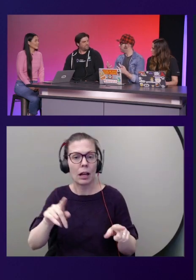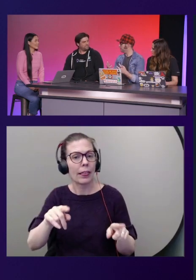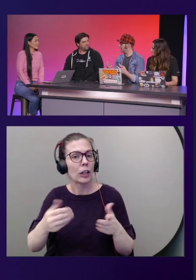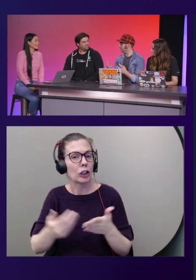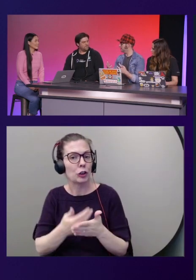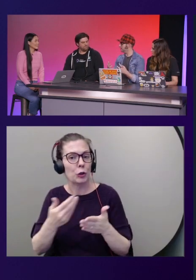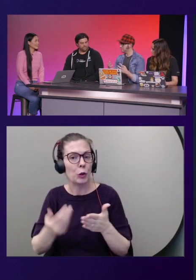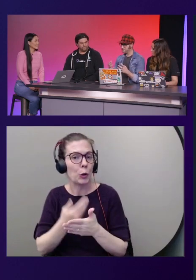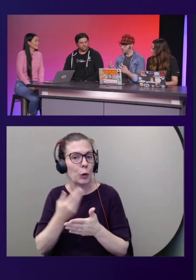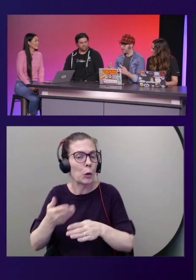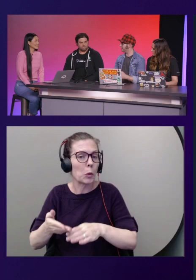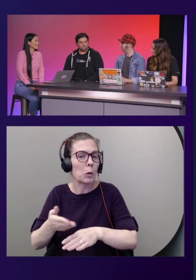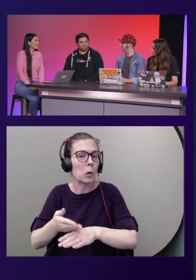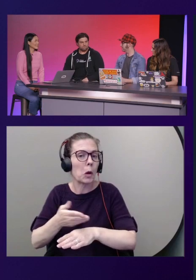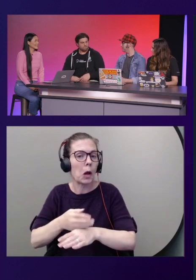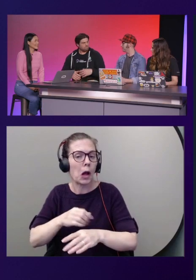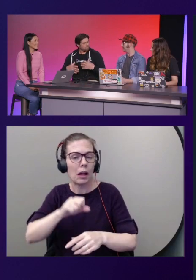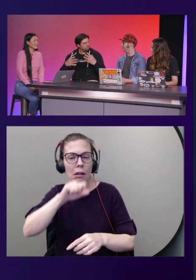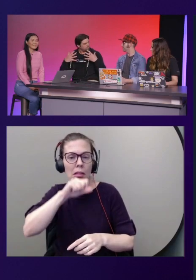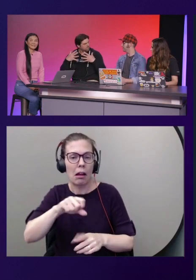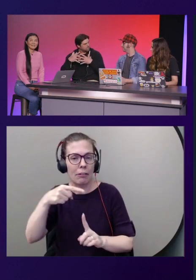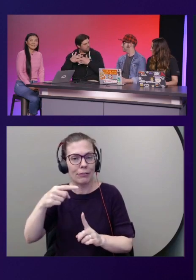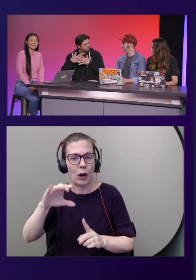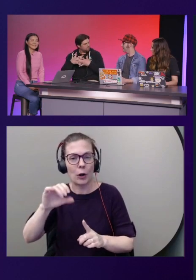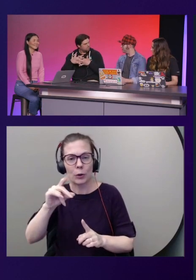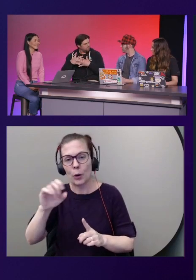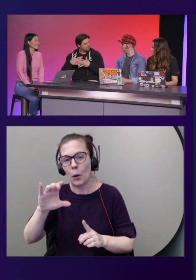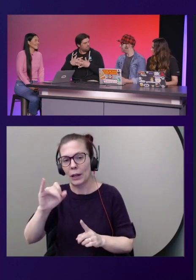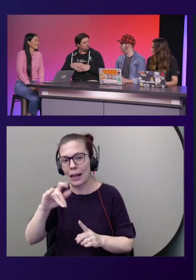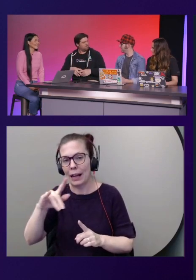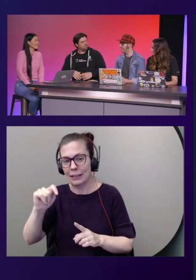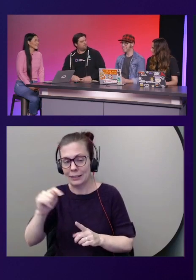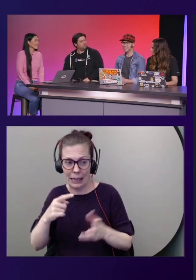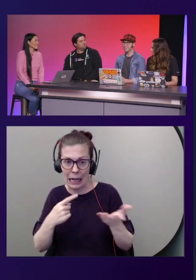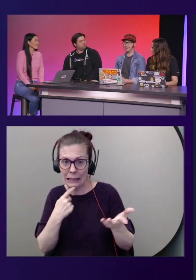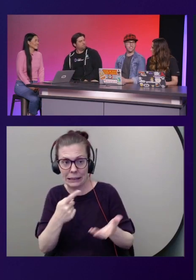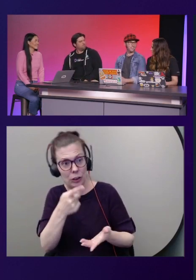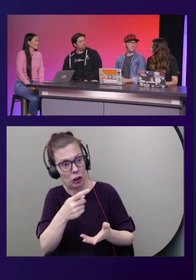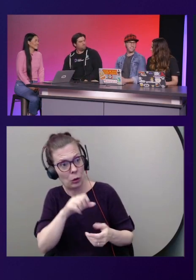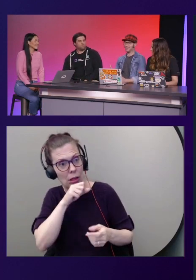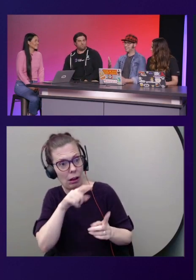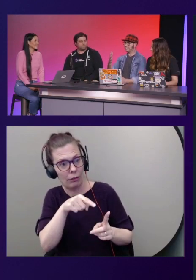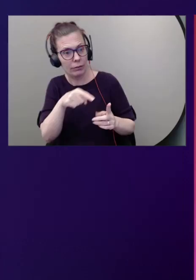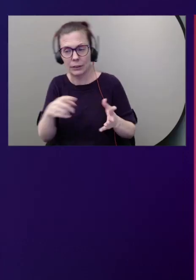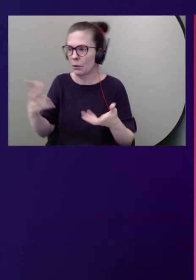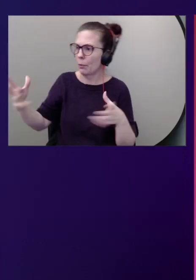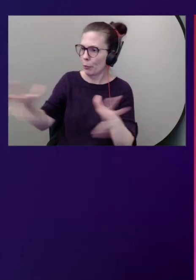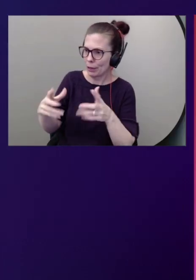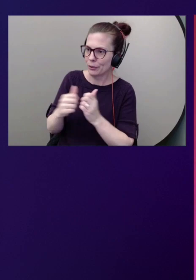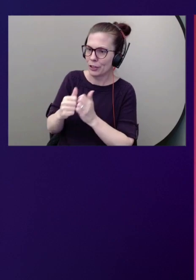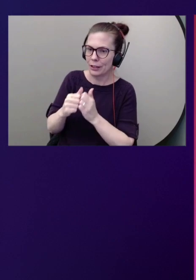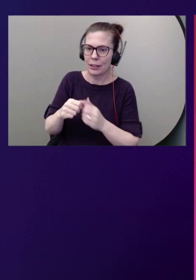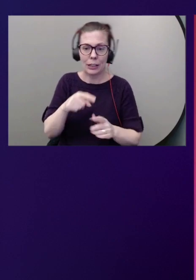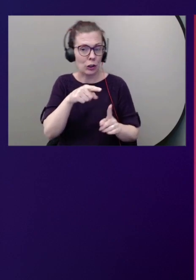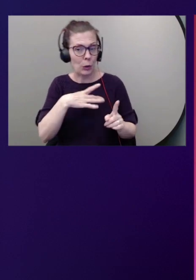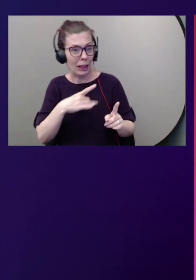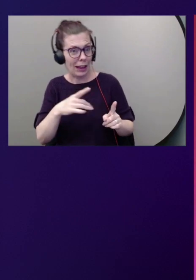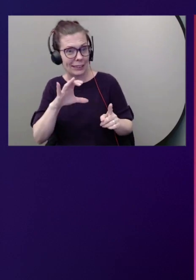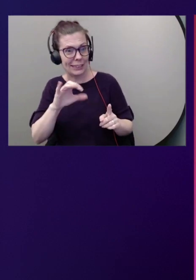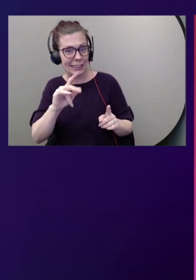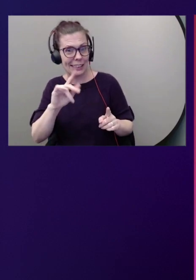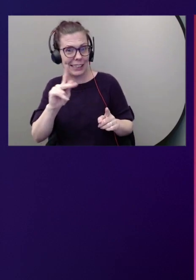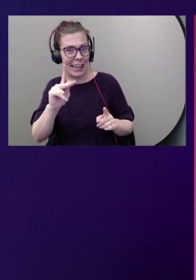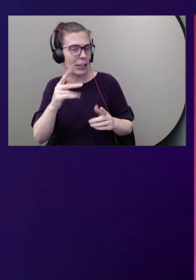for Code Catalyst. Yep. And I said, if you like Code Catalyst Bring them together. and you like CDK, you're never going to believe what's up That's right.